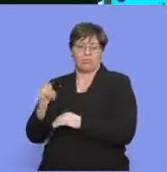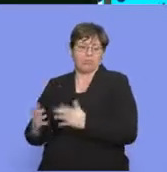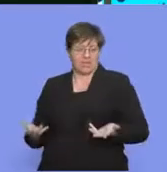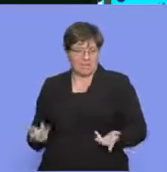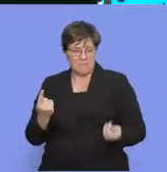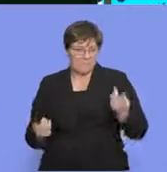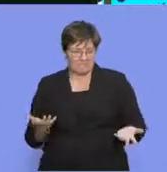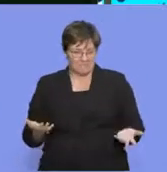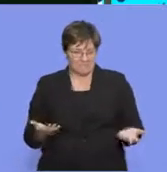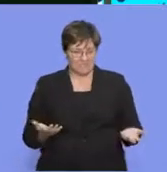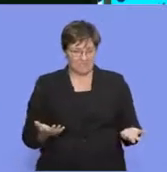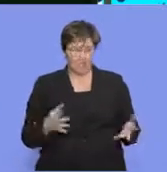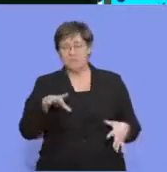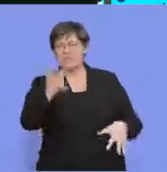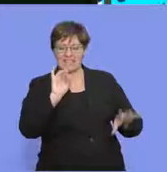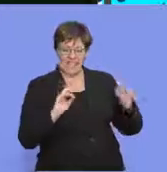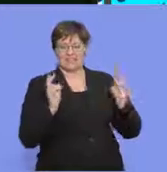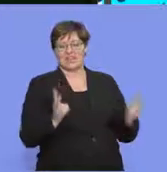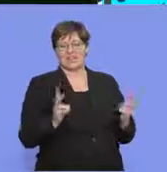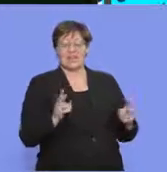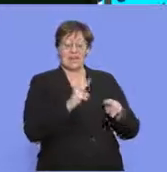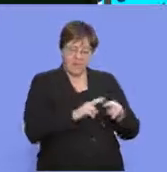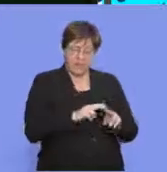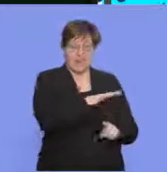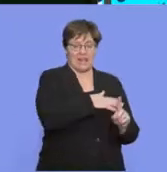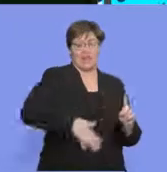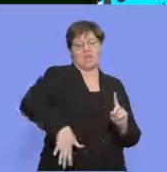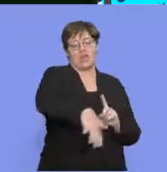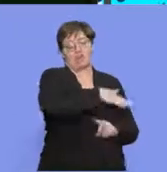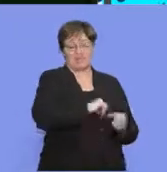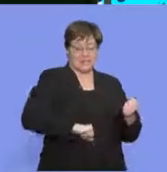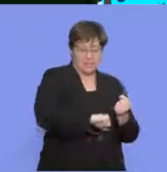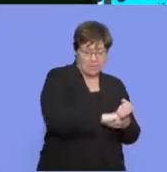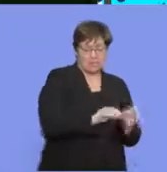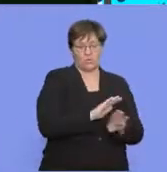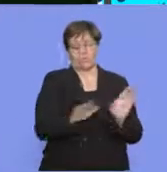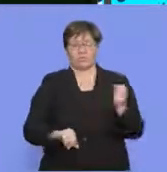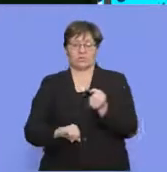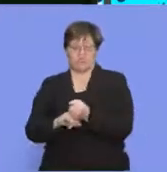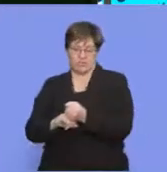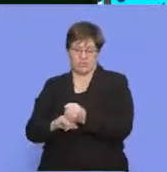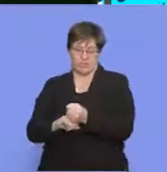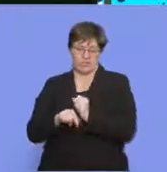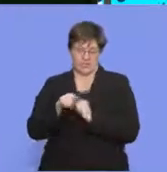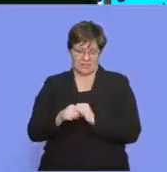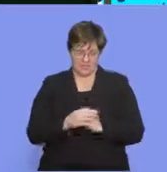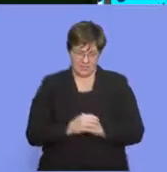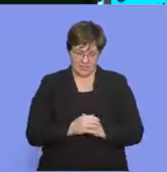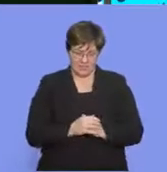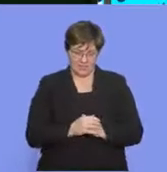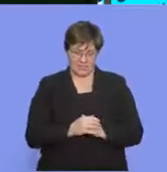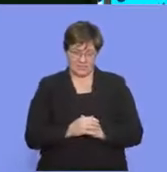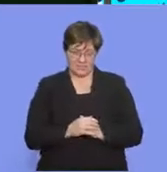So natural selection works in where the environment provides the selective